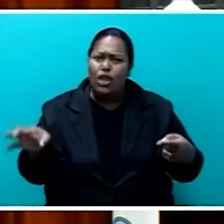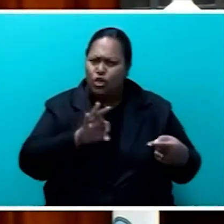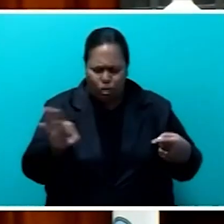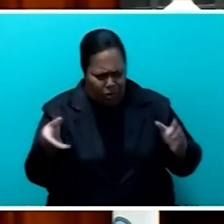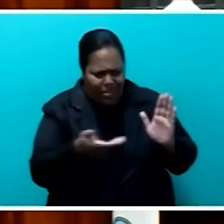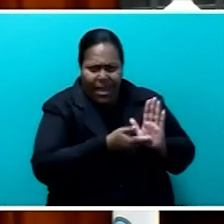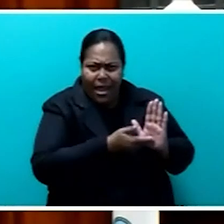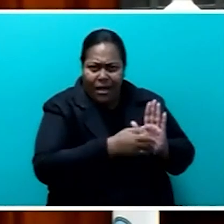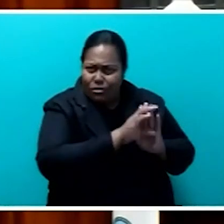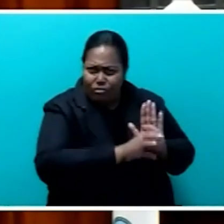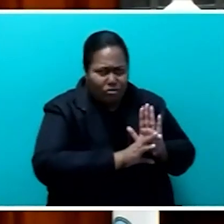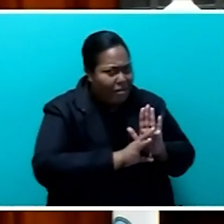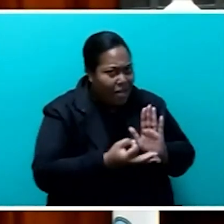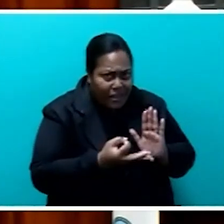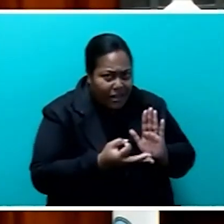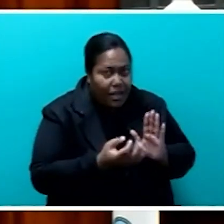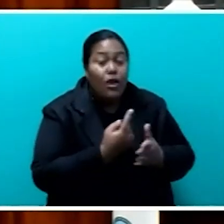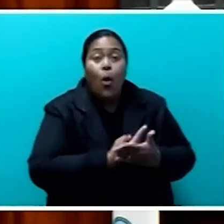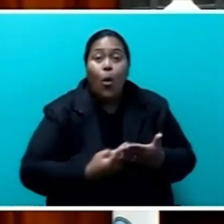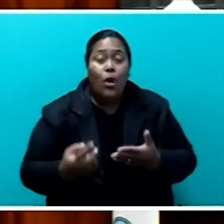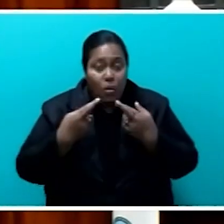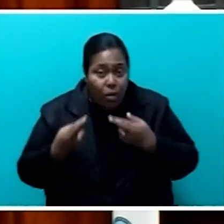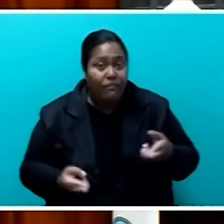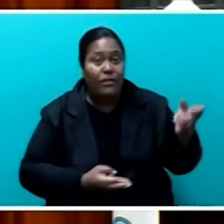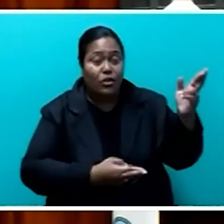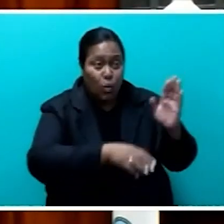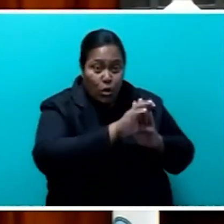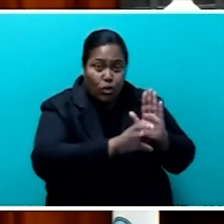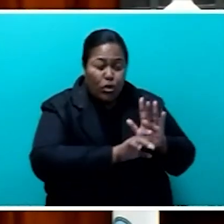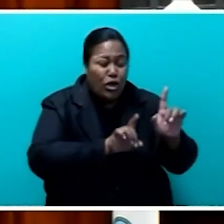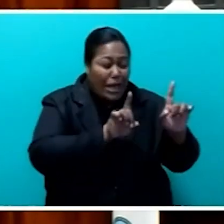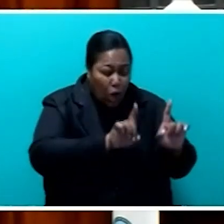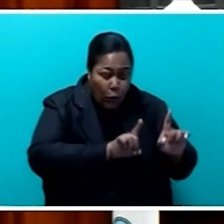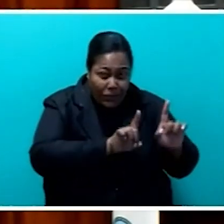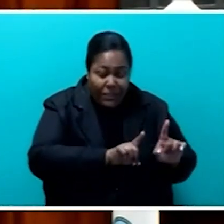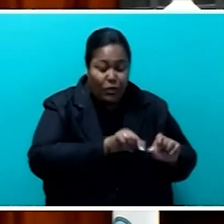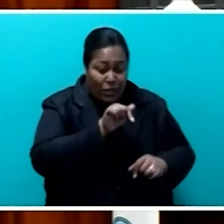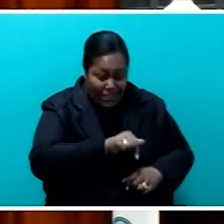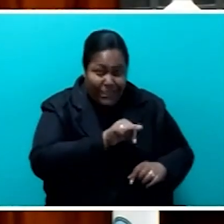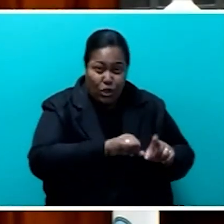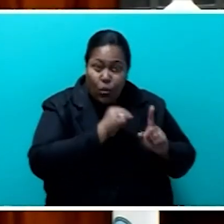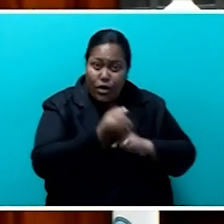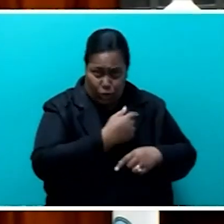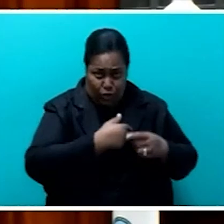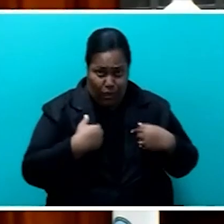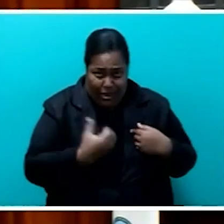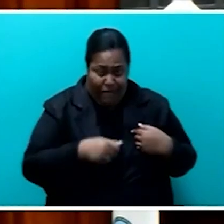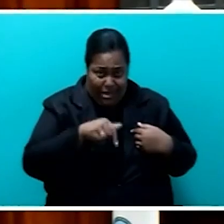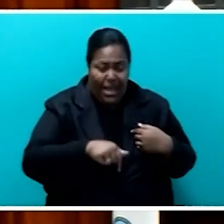Constitution. The only reference in the Constitution closest to this situation that we're in is in